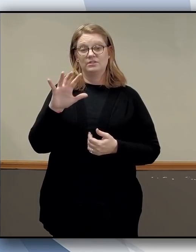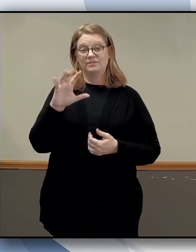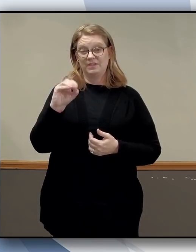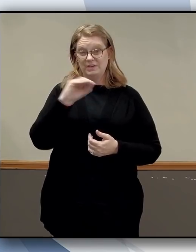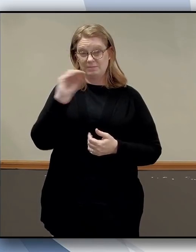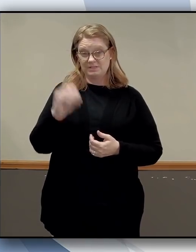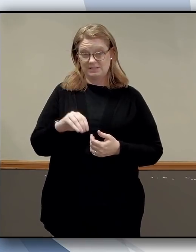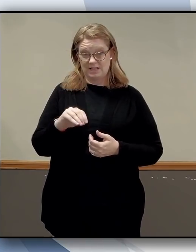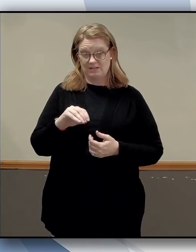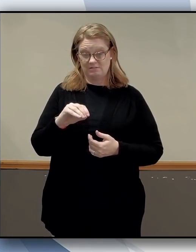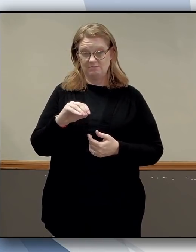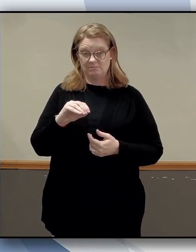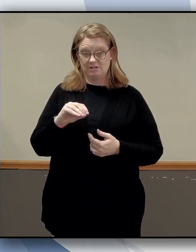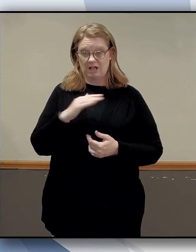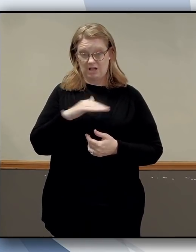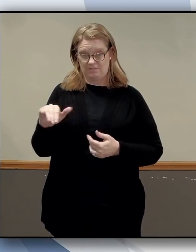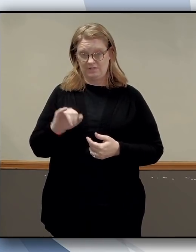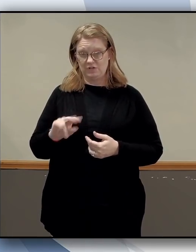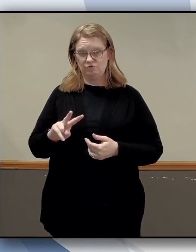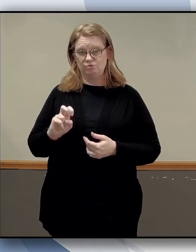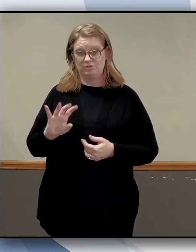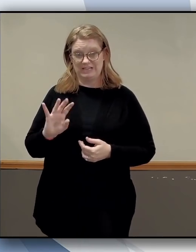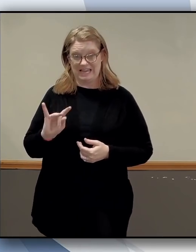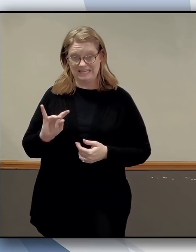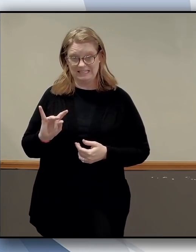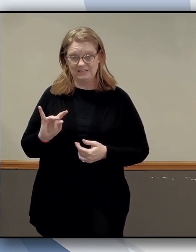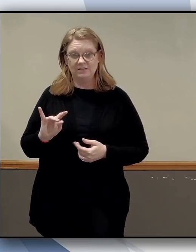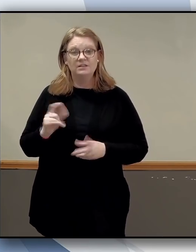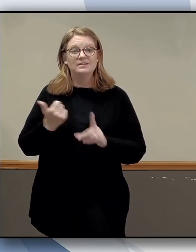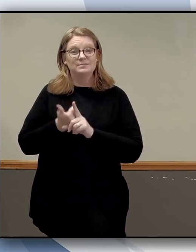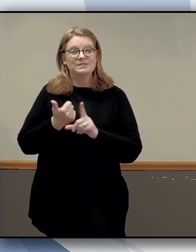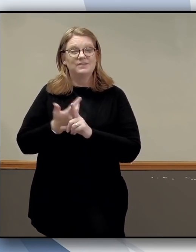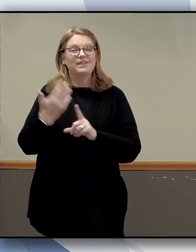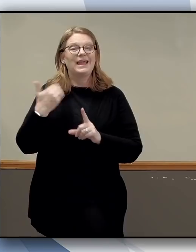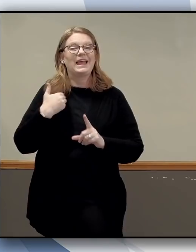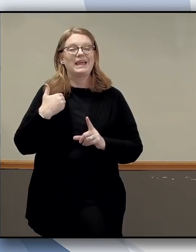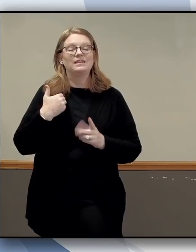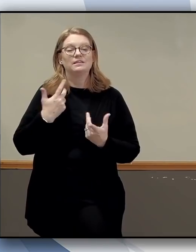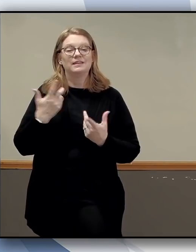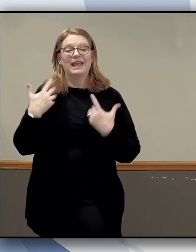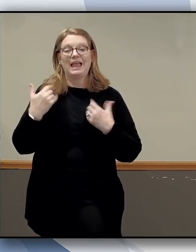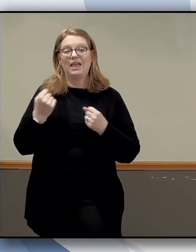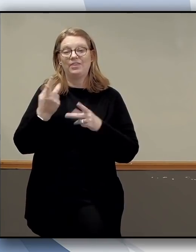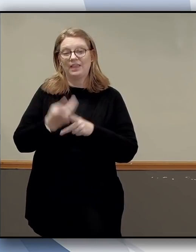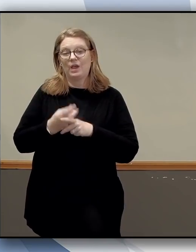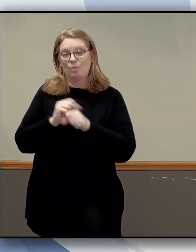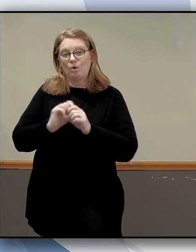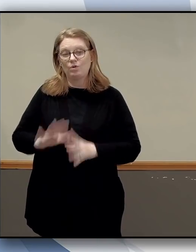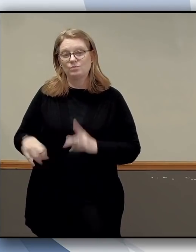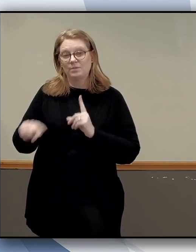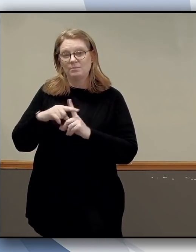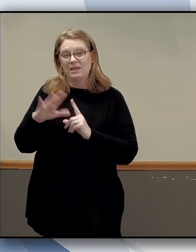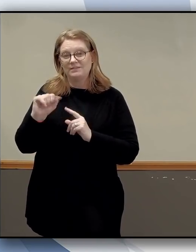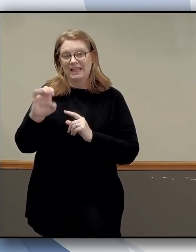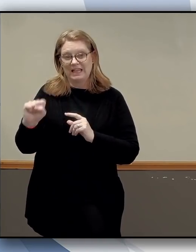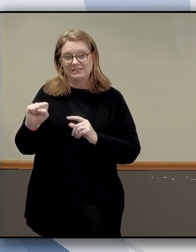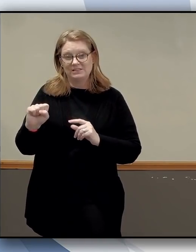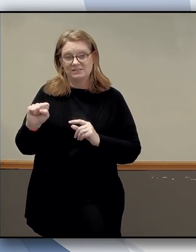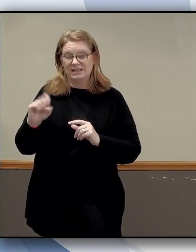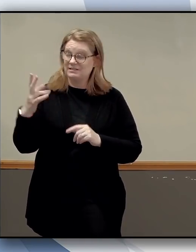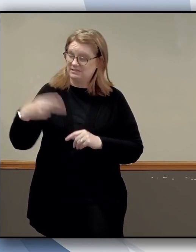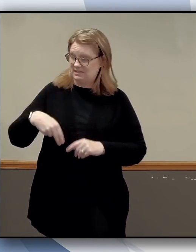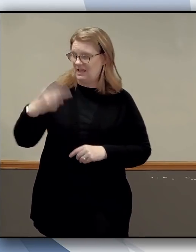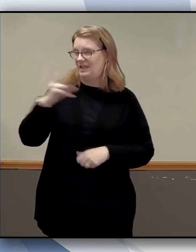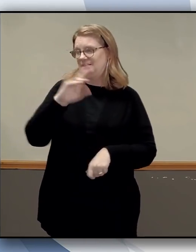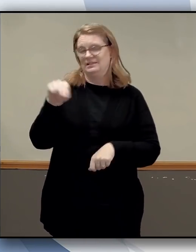care facilities in North Dakota have had healthcare workers with positive cases. That's the highest in the nation right